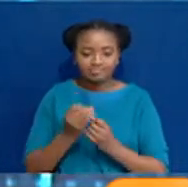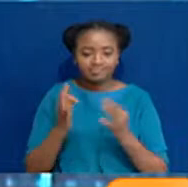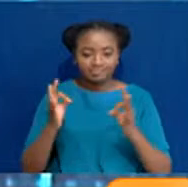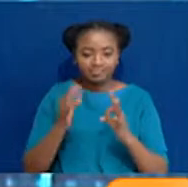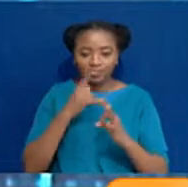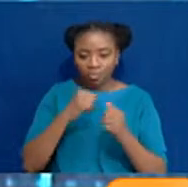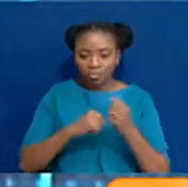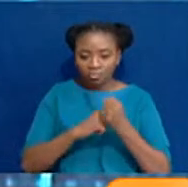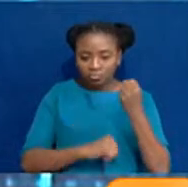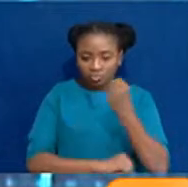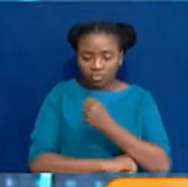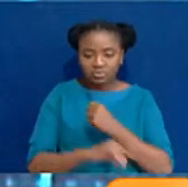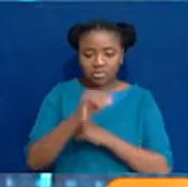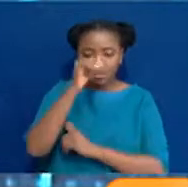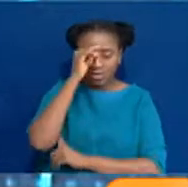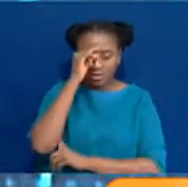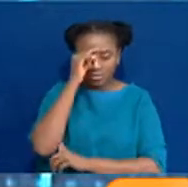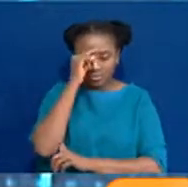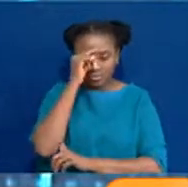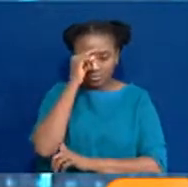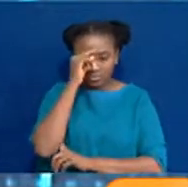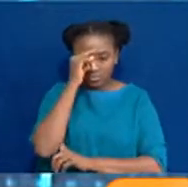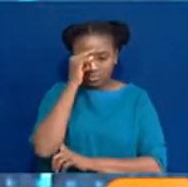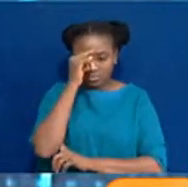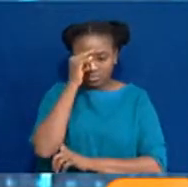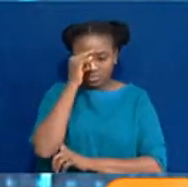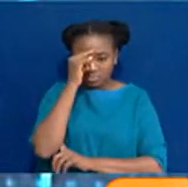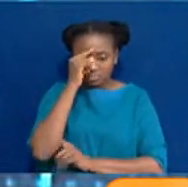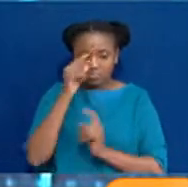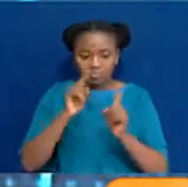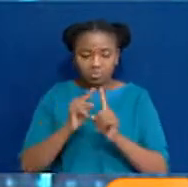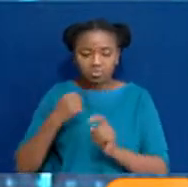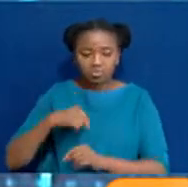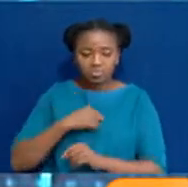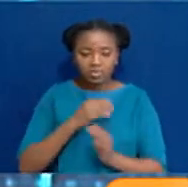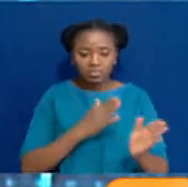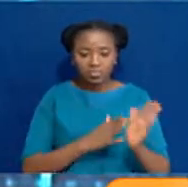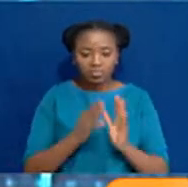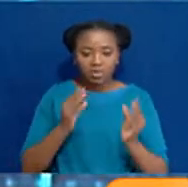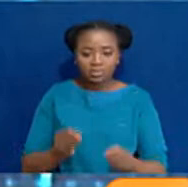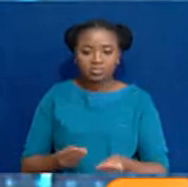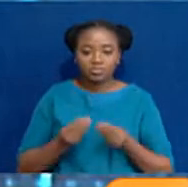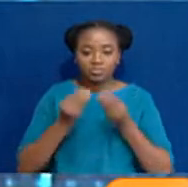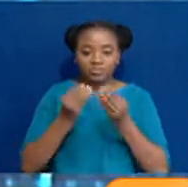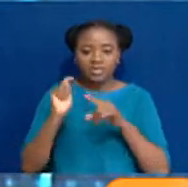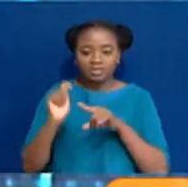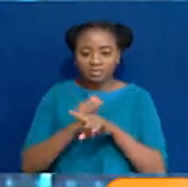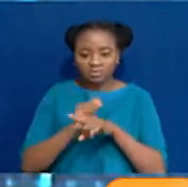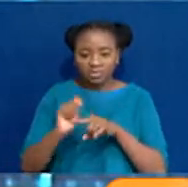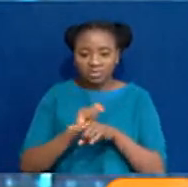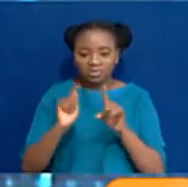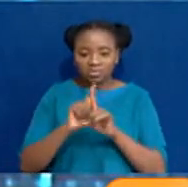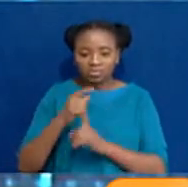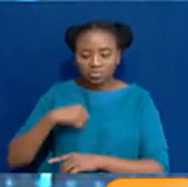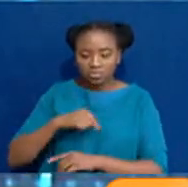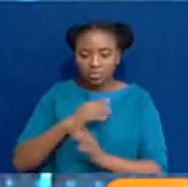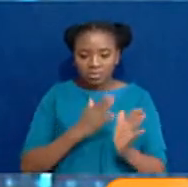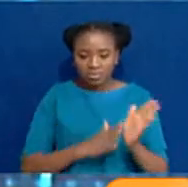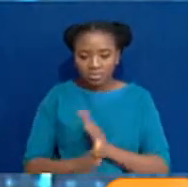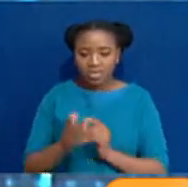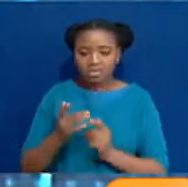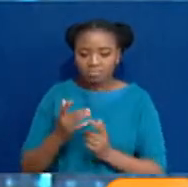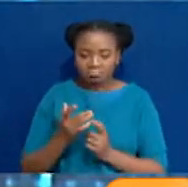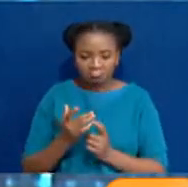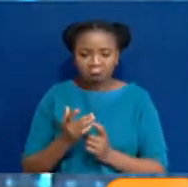government. We are going to deploy the devices. We are also going to provide the training, and we are moving a step further as government to